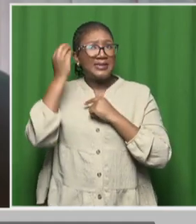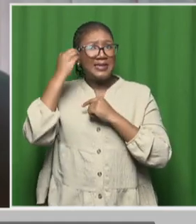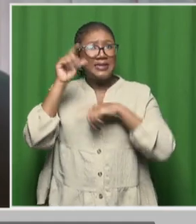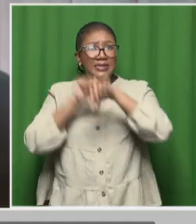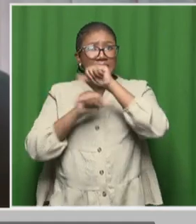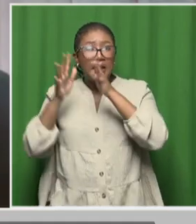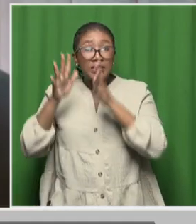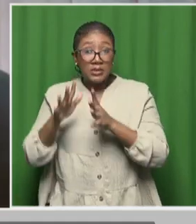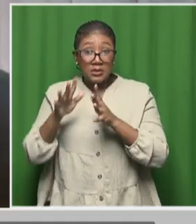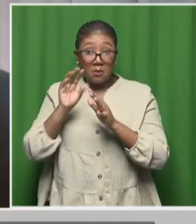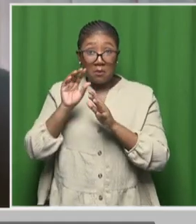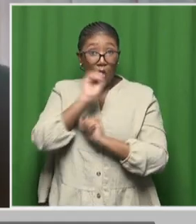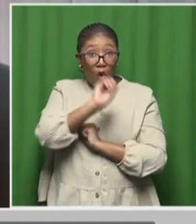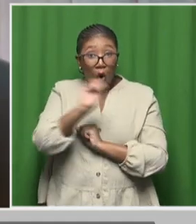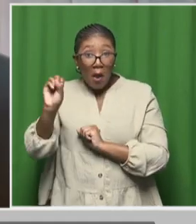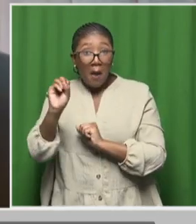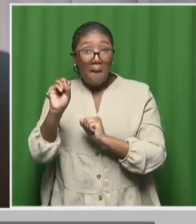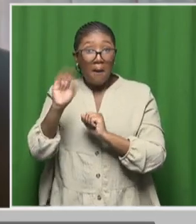share?